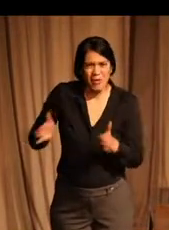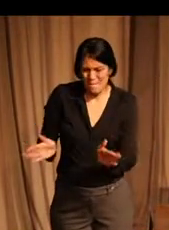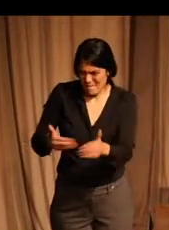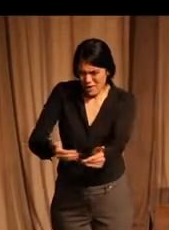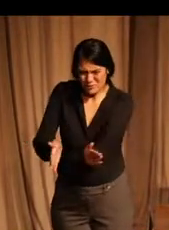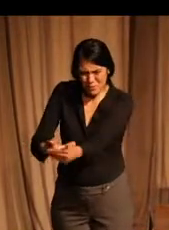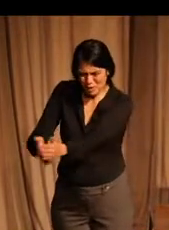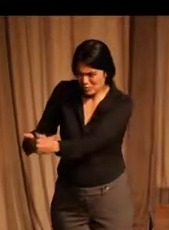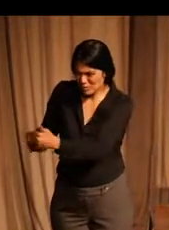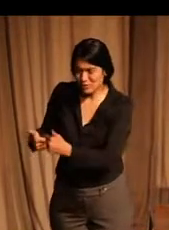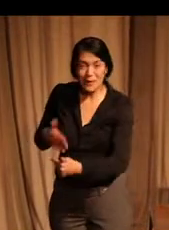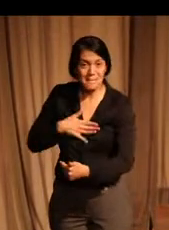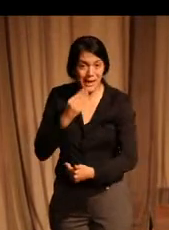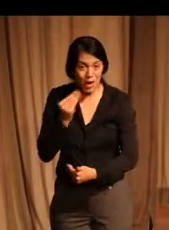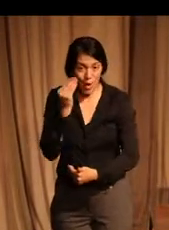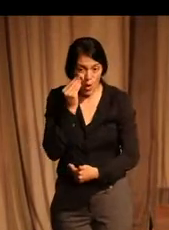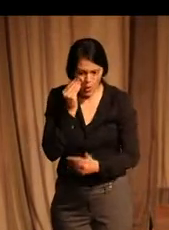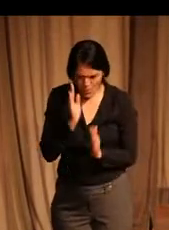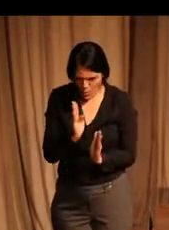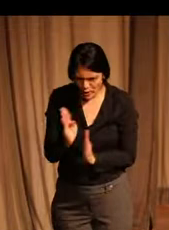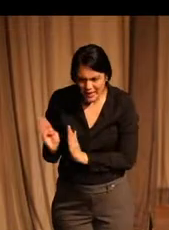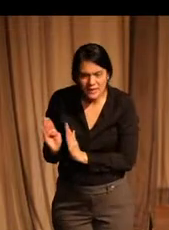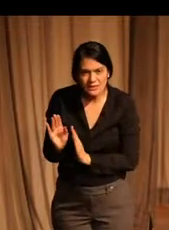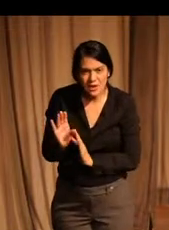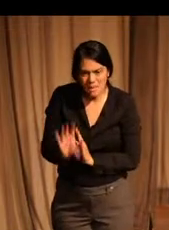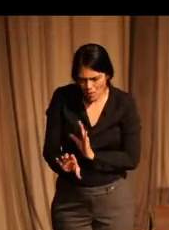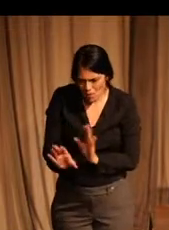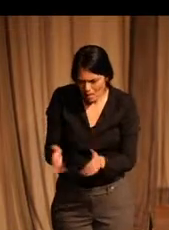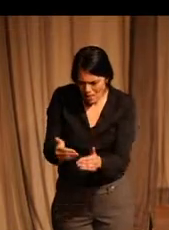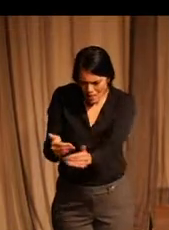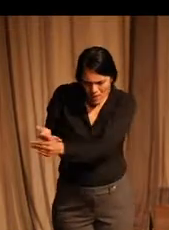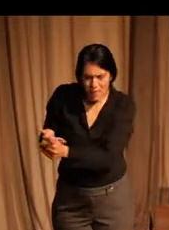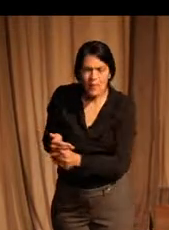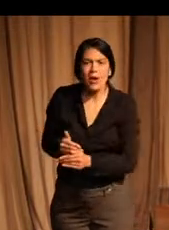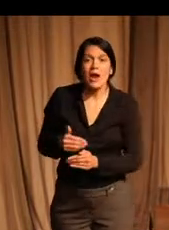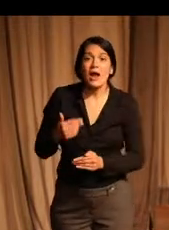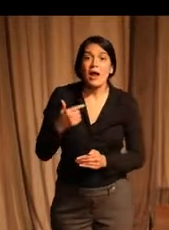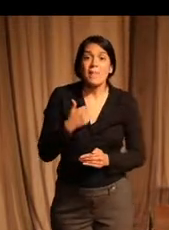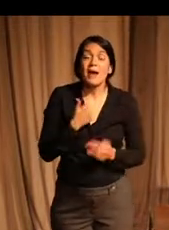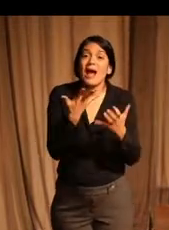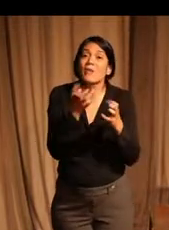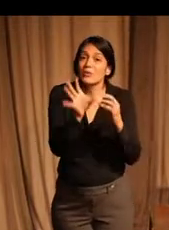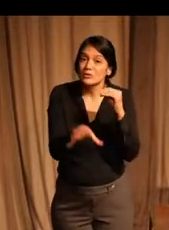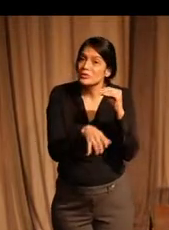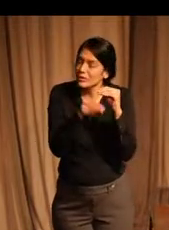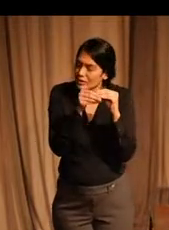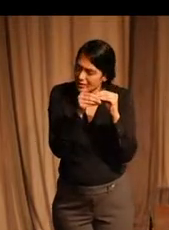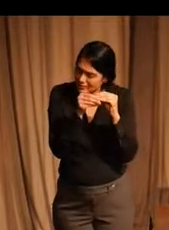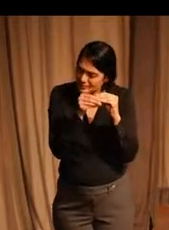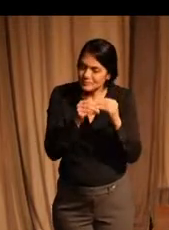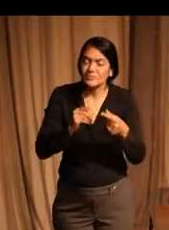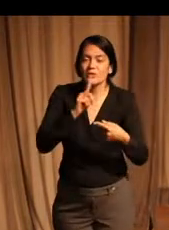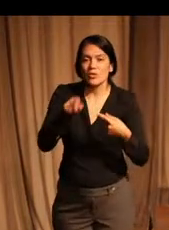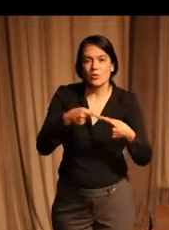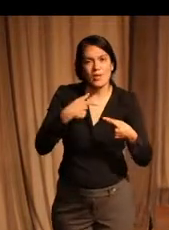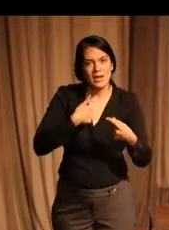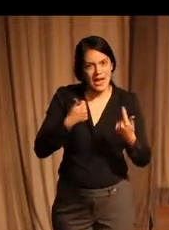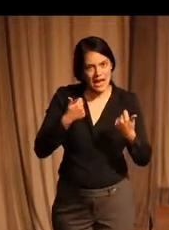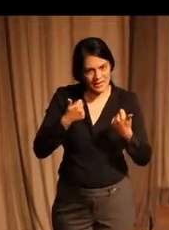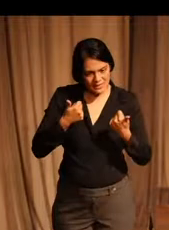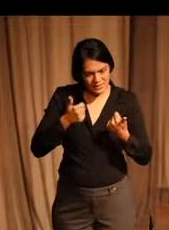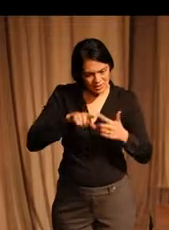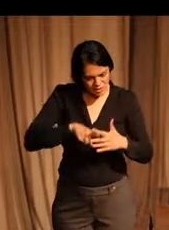are organized at home. But I wanted to add that when I start working on